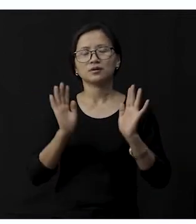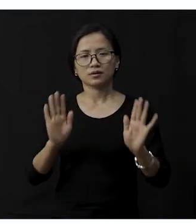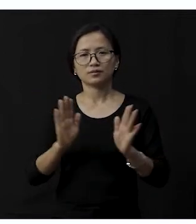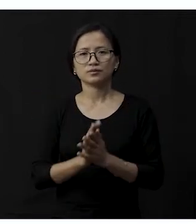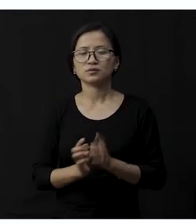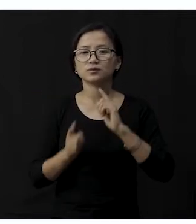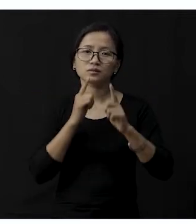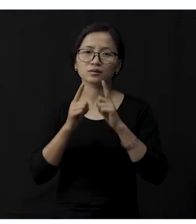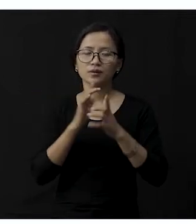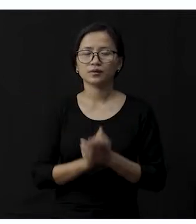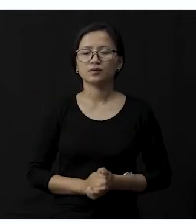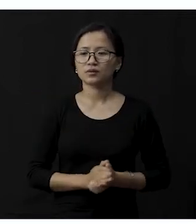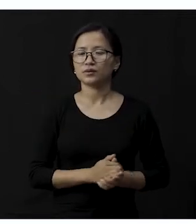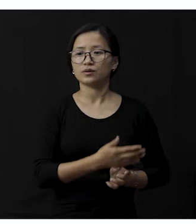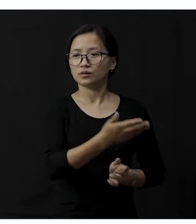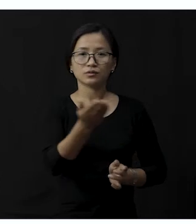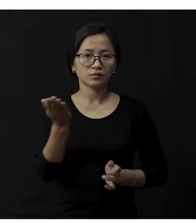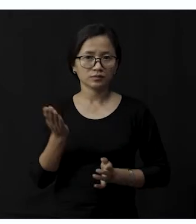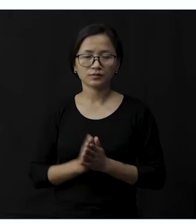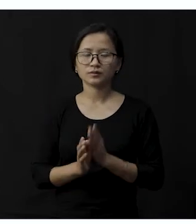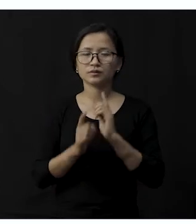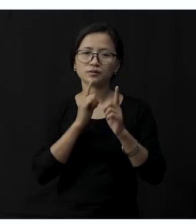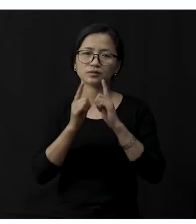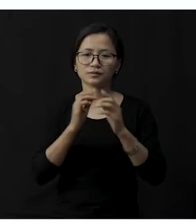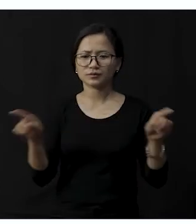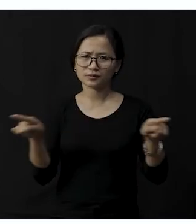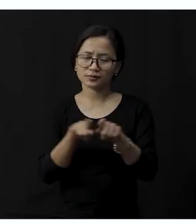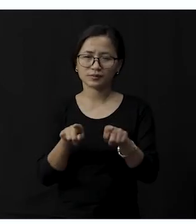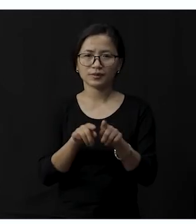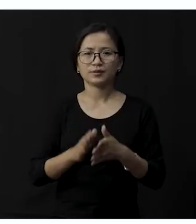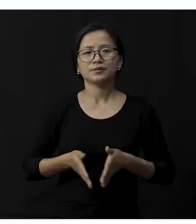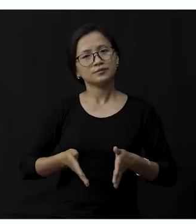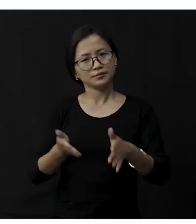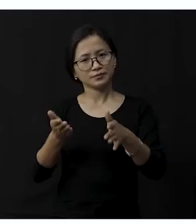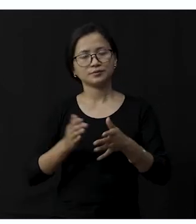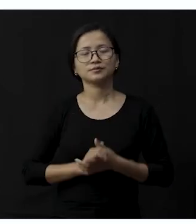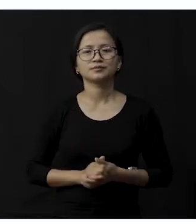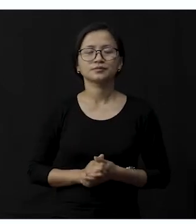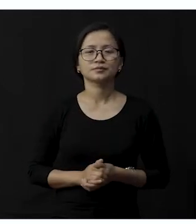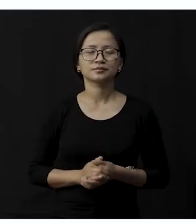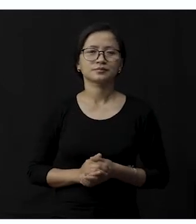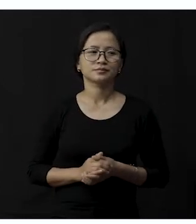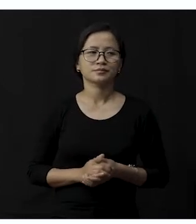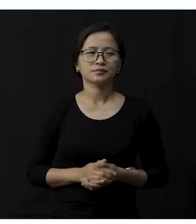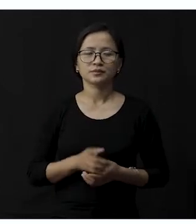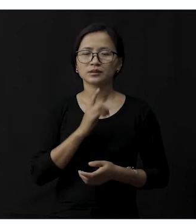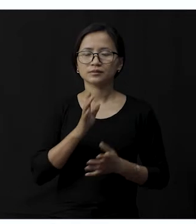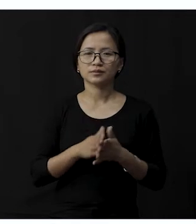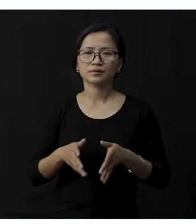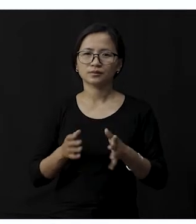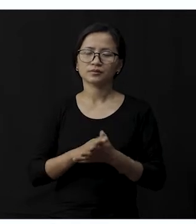described, you will also be describing in the same way. So I've described here the colors,